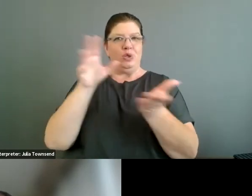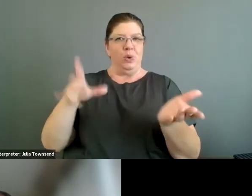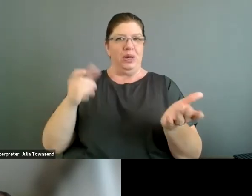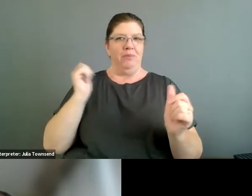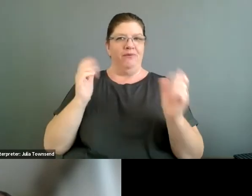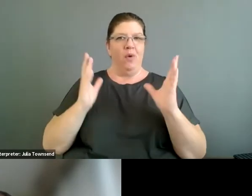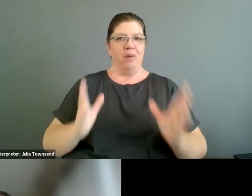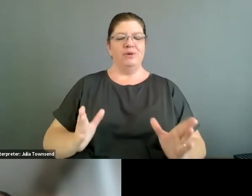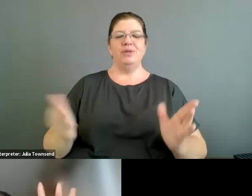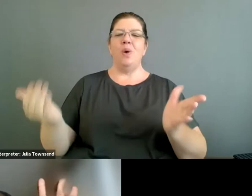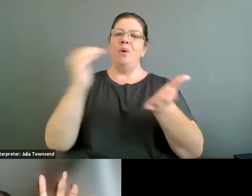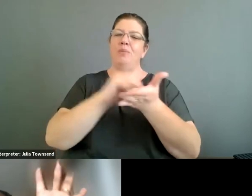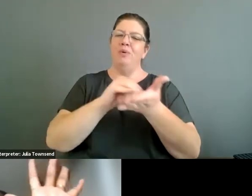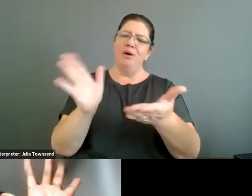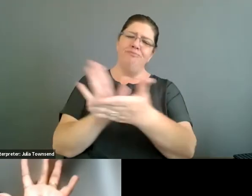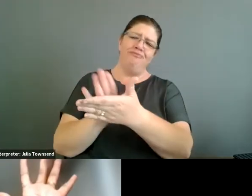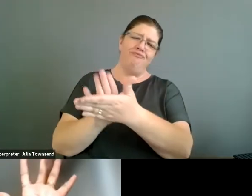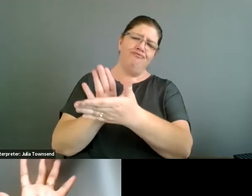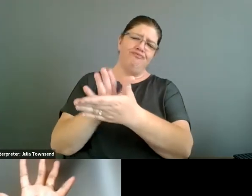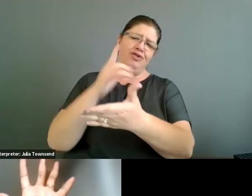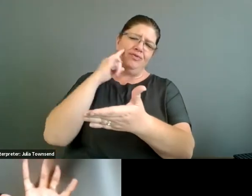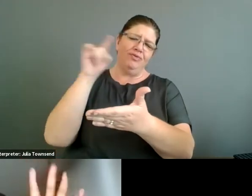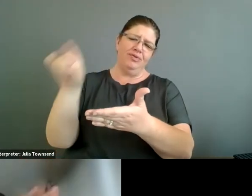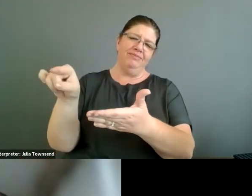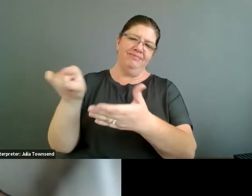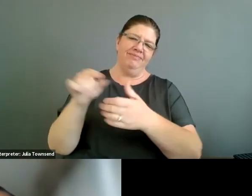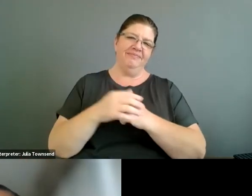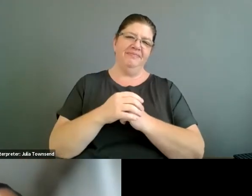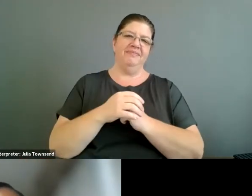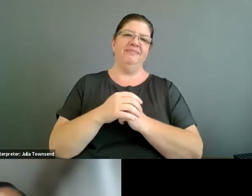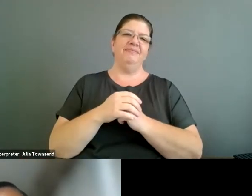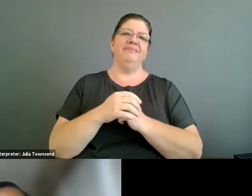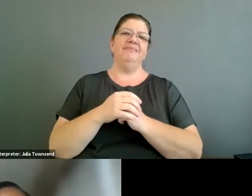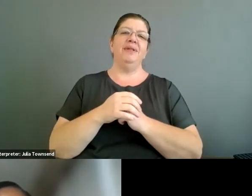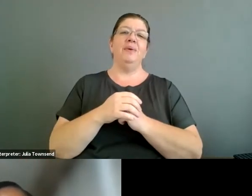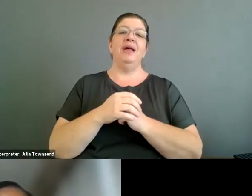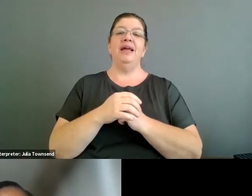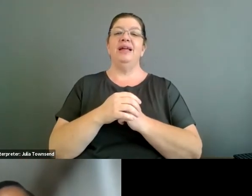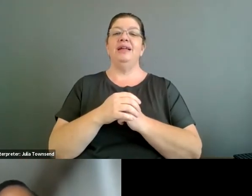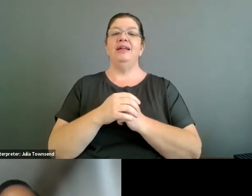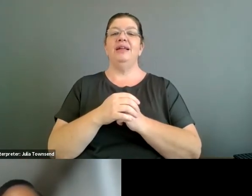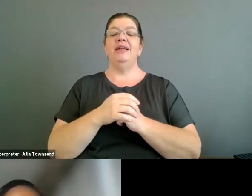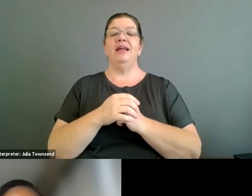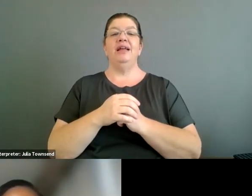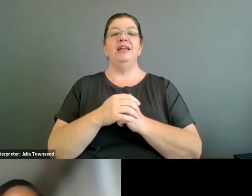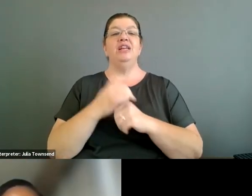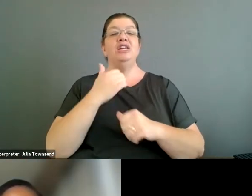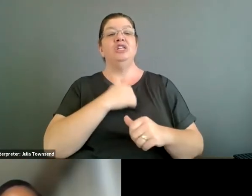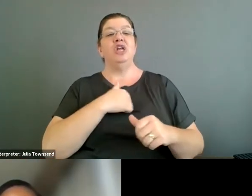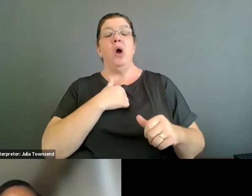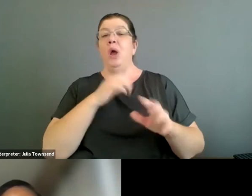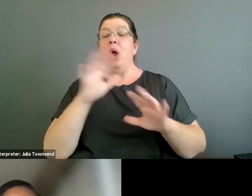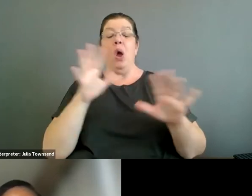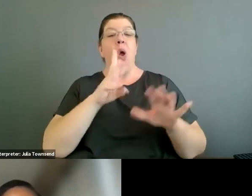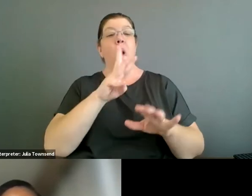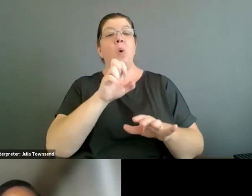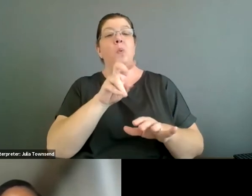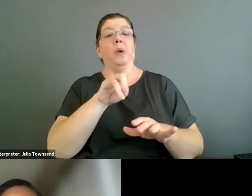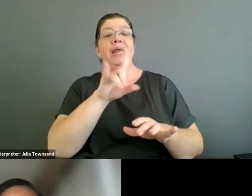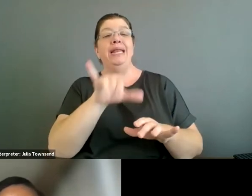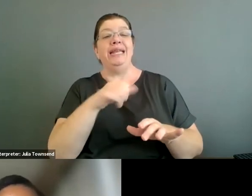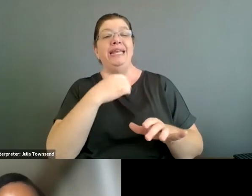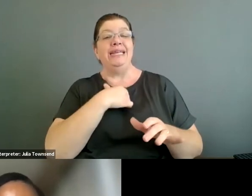one more time, a nice round of applause for Eliel. I'm sorry, President. Oh, Wendy, please.